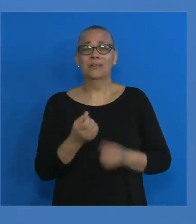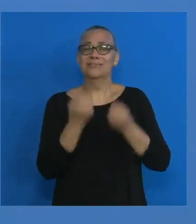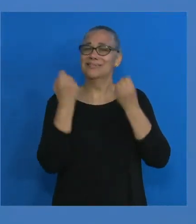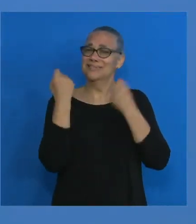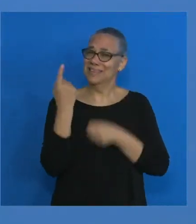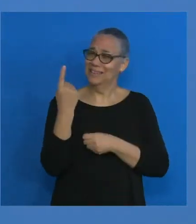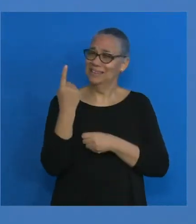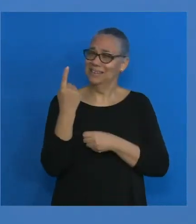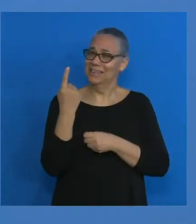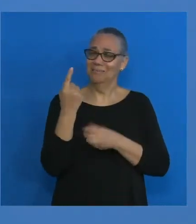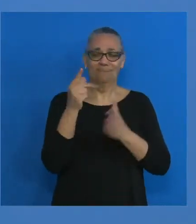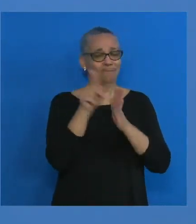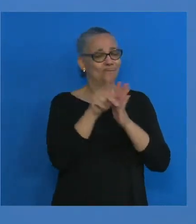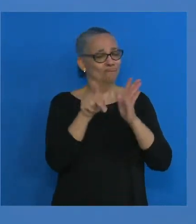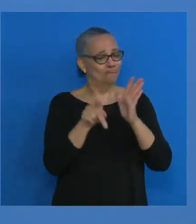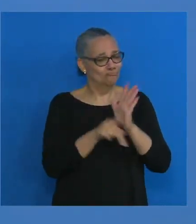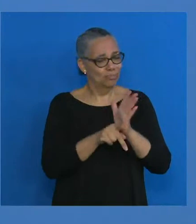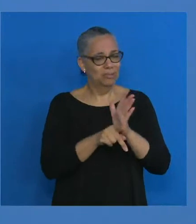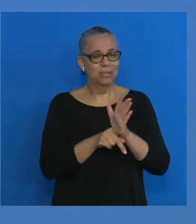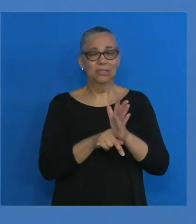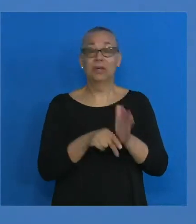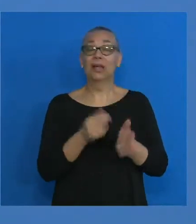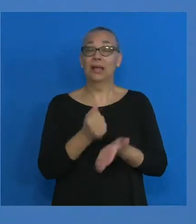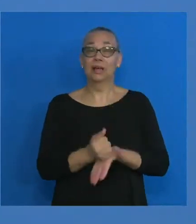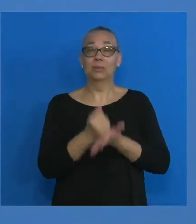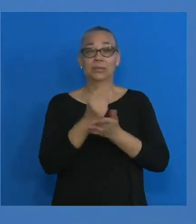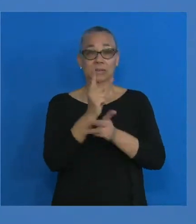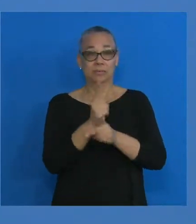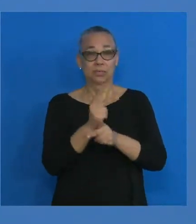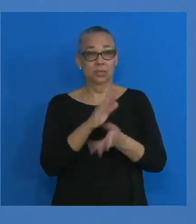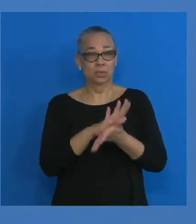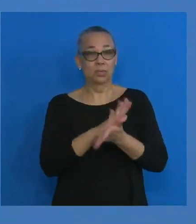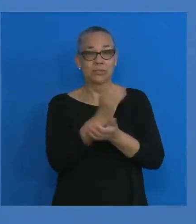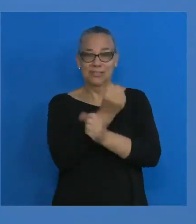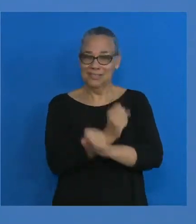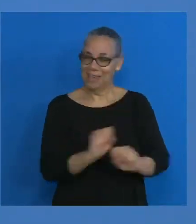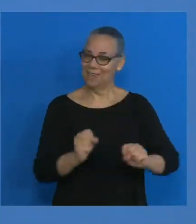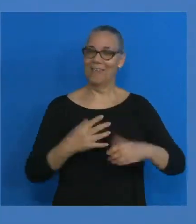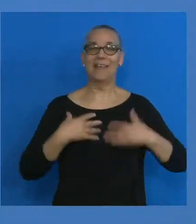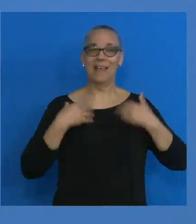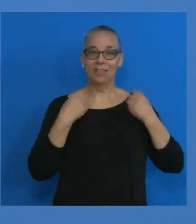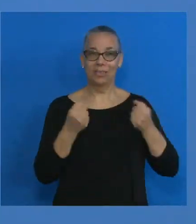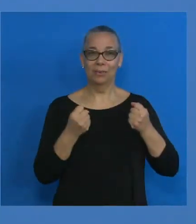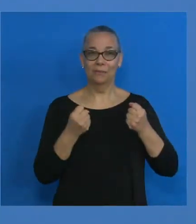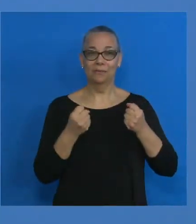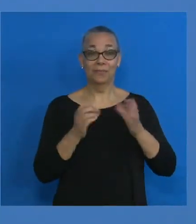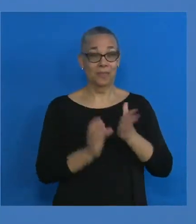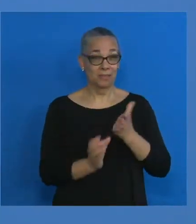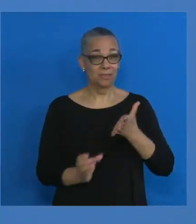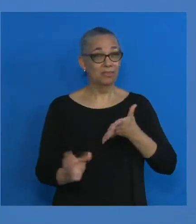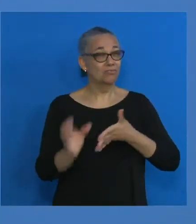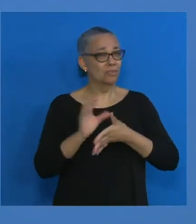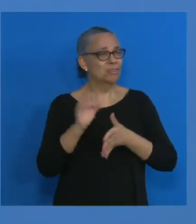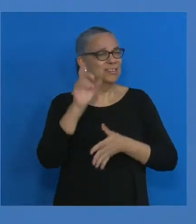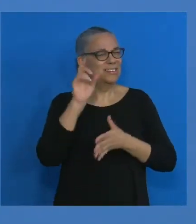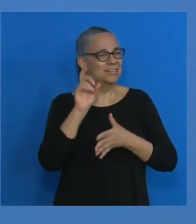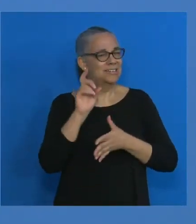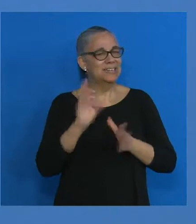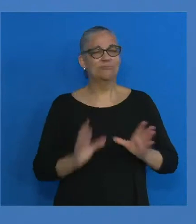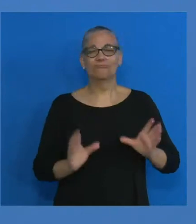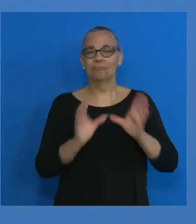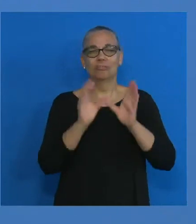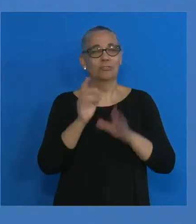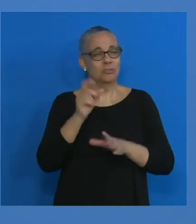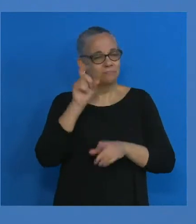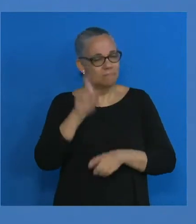be followed to keep our schools safe and healthy. The critical message I want to end with is that we need to wear our masks, practice